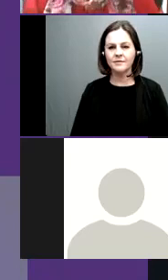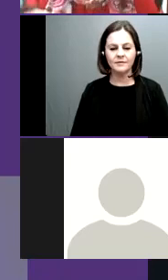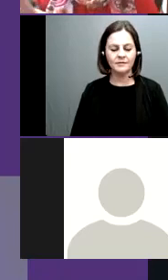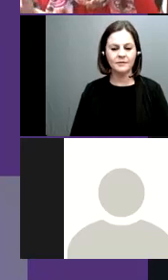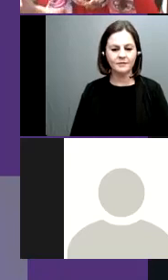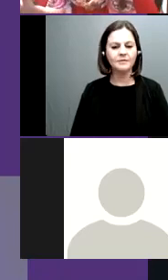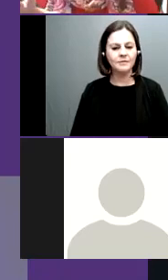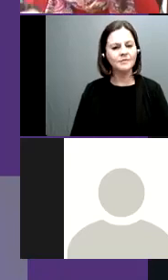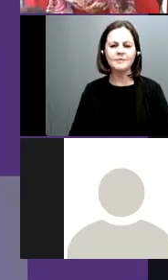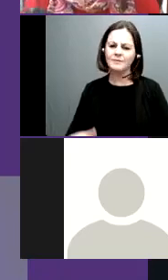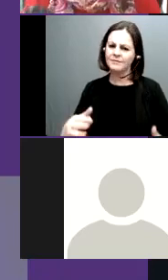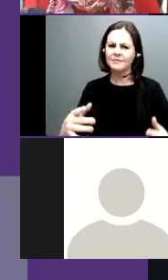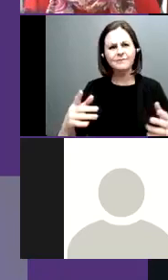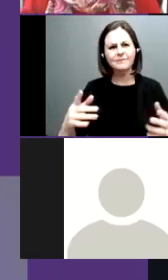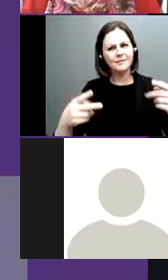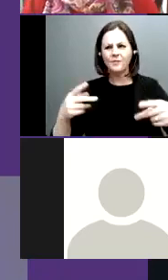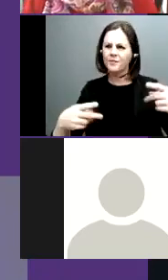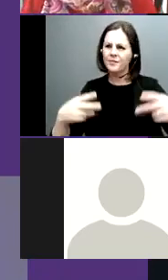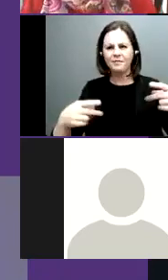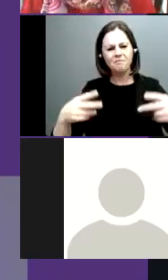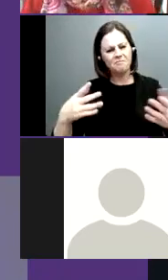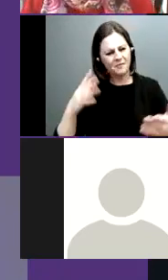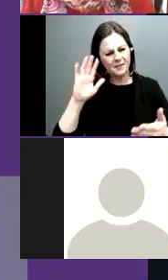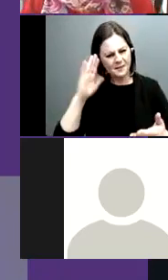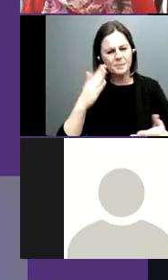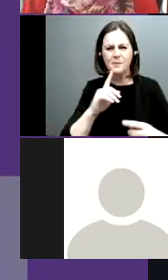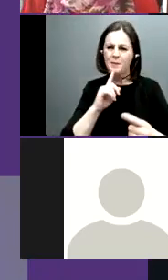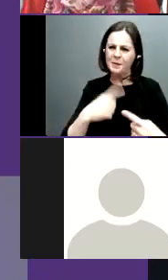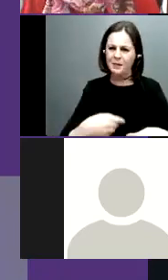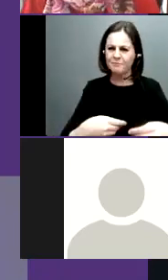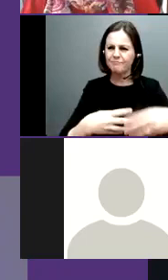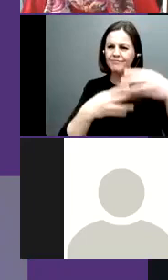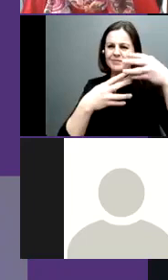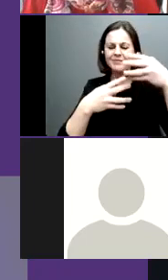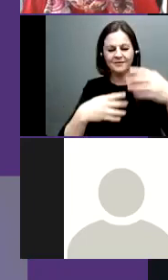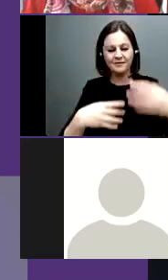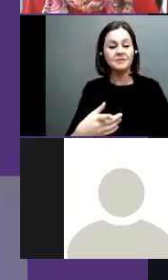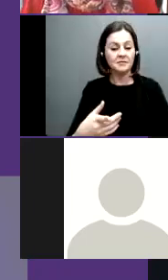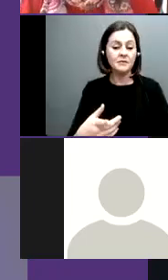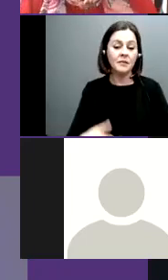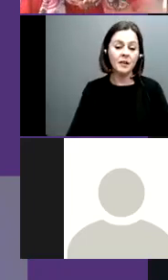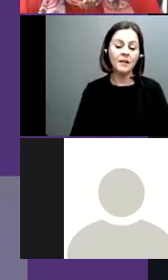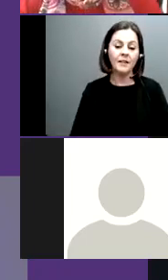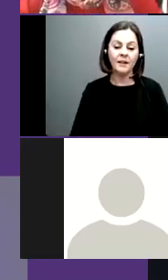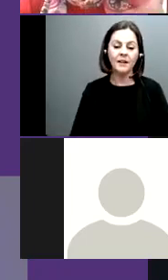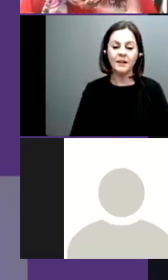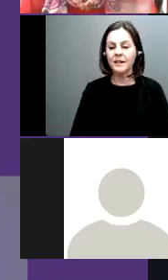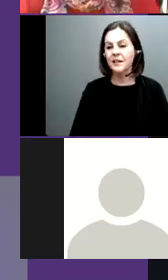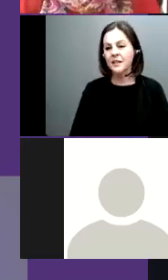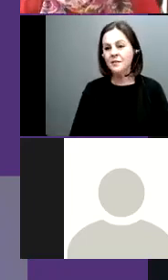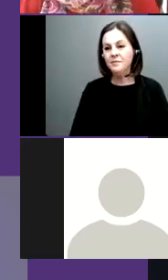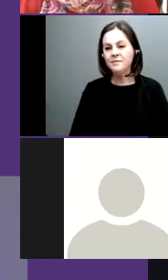I'm getting a bit of a mix, I'm noticing in the chat box, but certainly it looks like, and I know that, there's